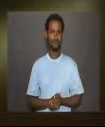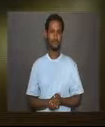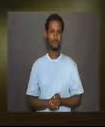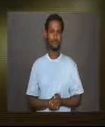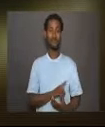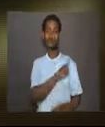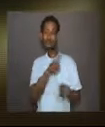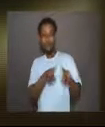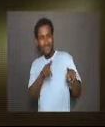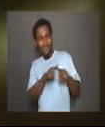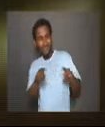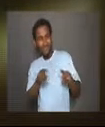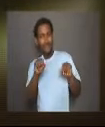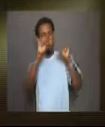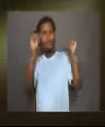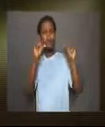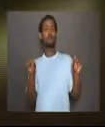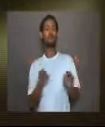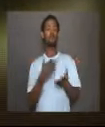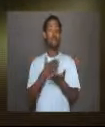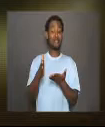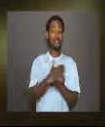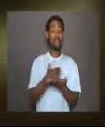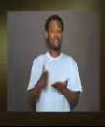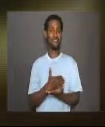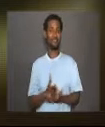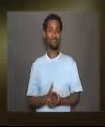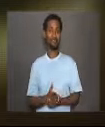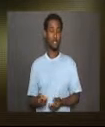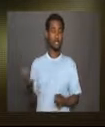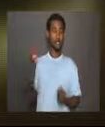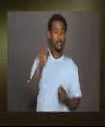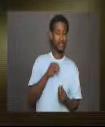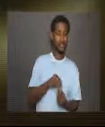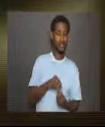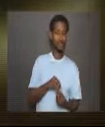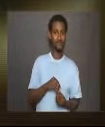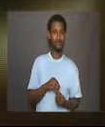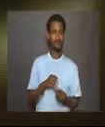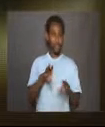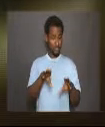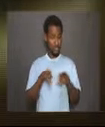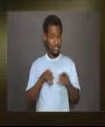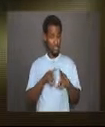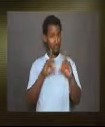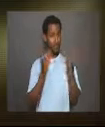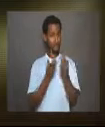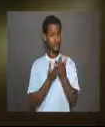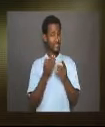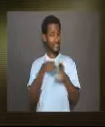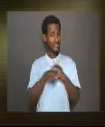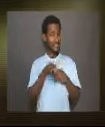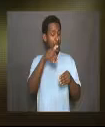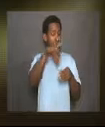There are different forms of participation, including taking part in the election